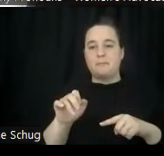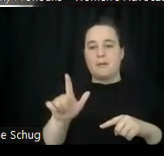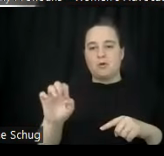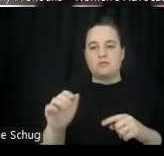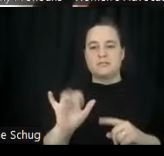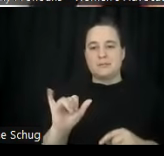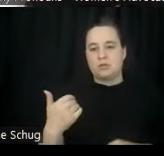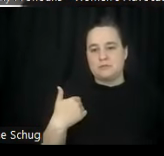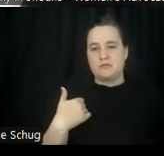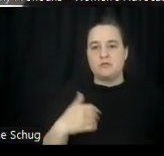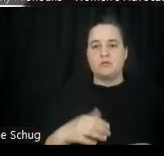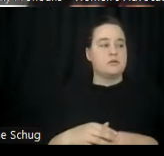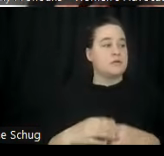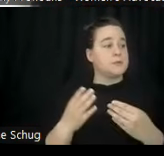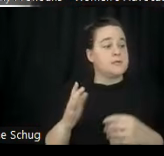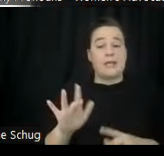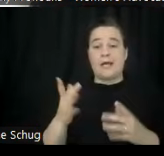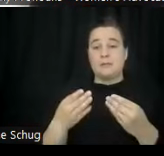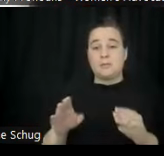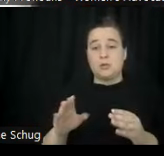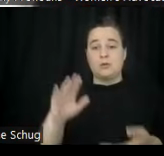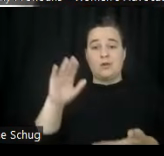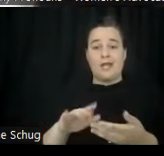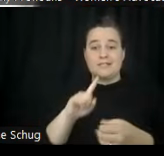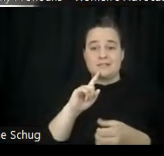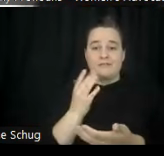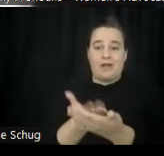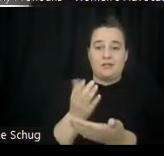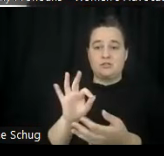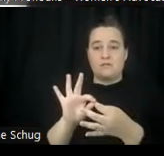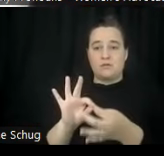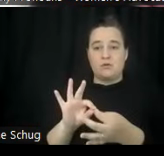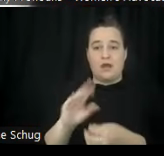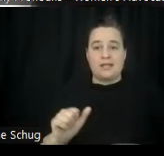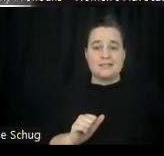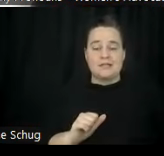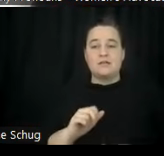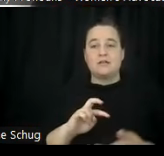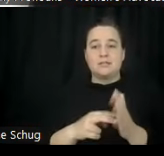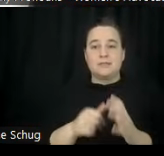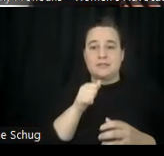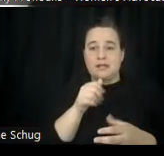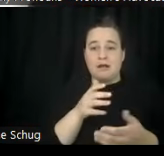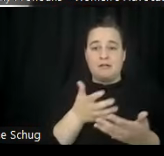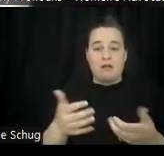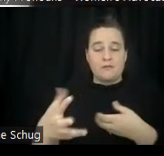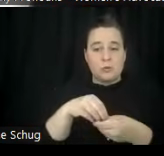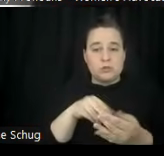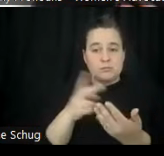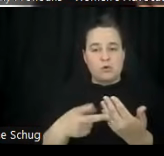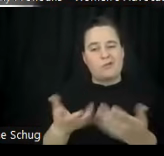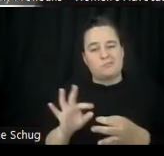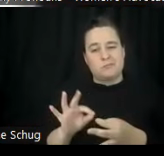earlier. There's the light blue one where it says less validation of the relationship and the self. This includes lack of inclusion in programs, which you talked about